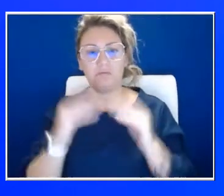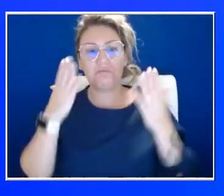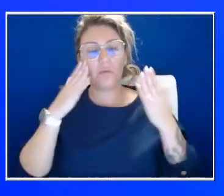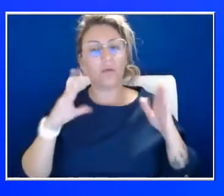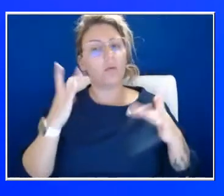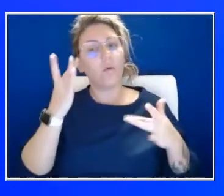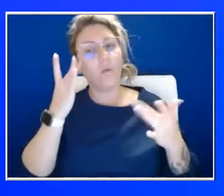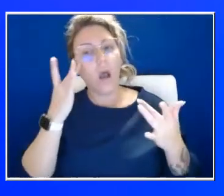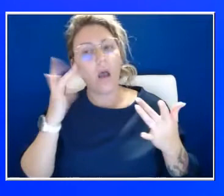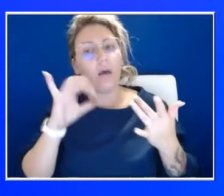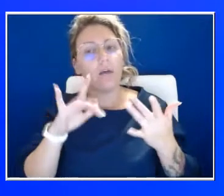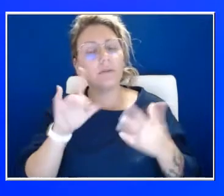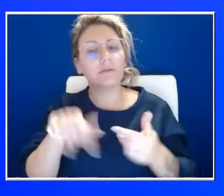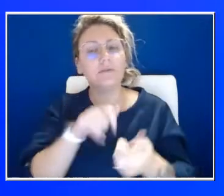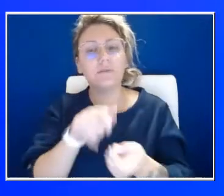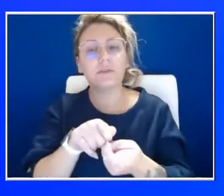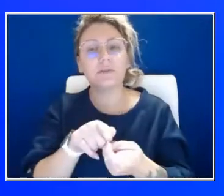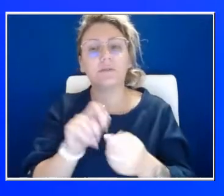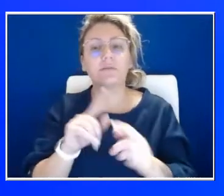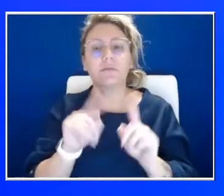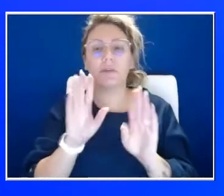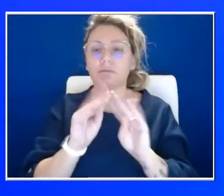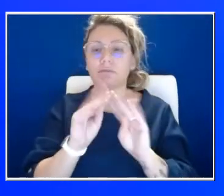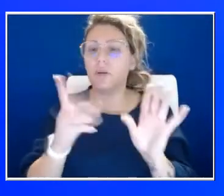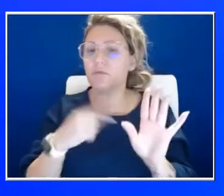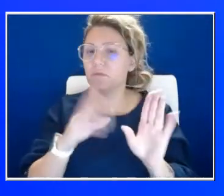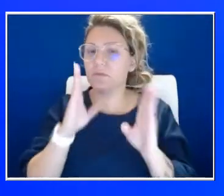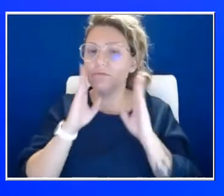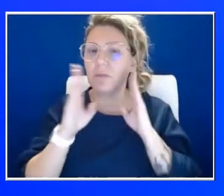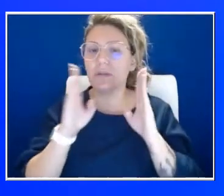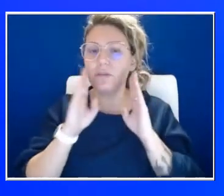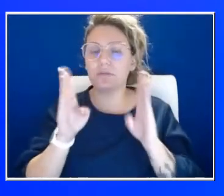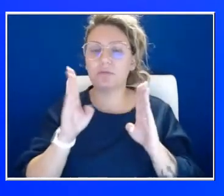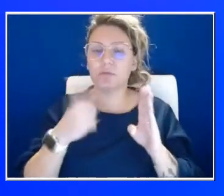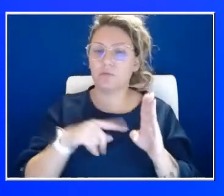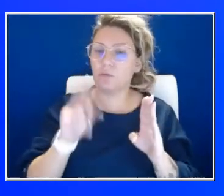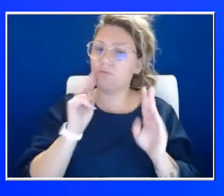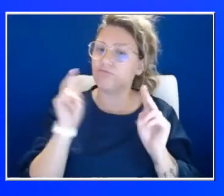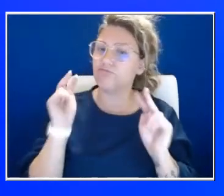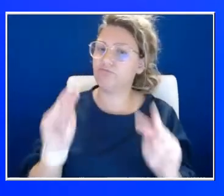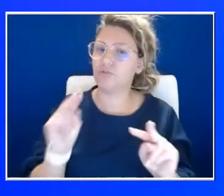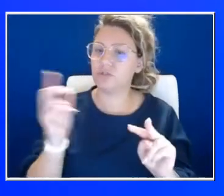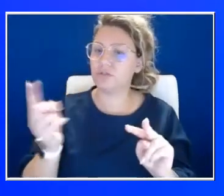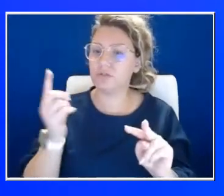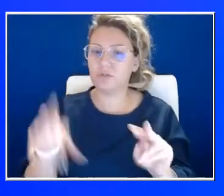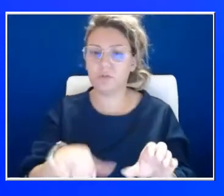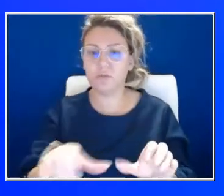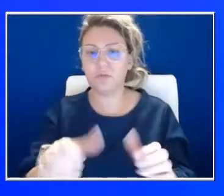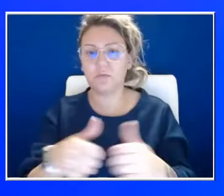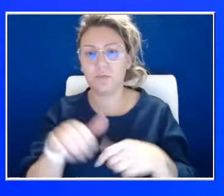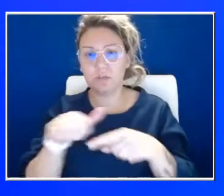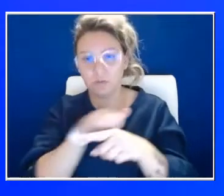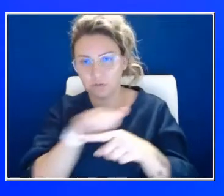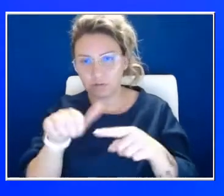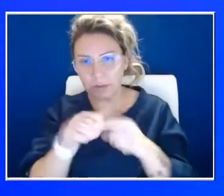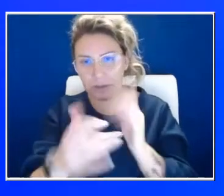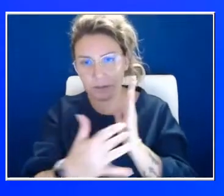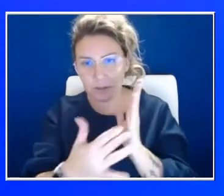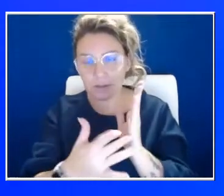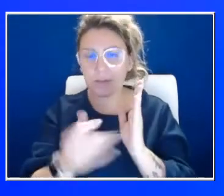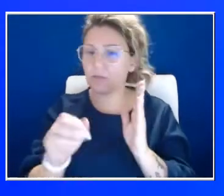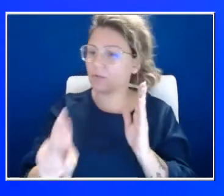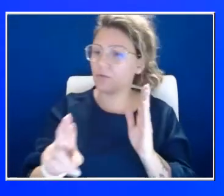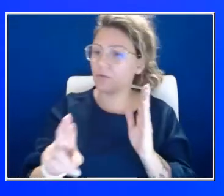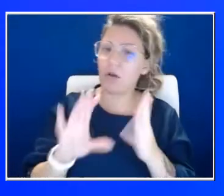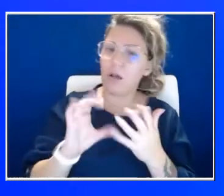is. Obviously, we pay attention to that. We look at, is there something that they're doing with their training techniques or the way they